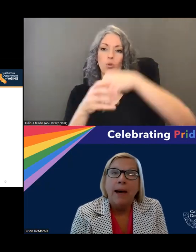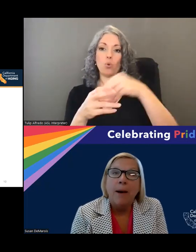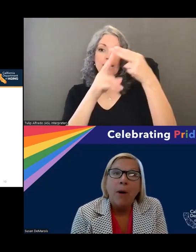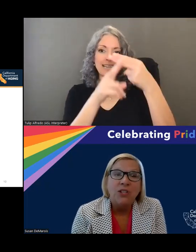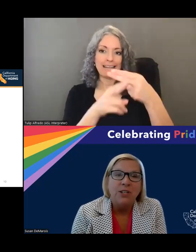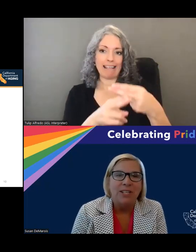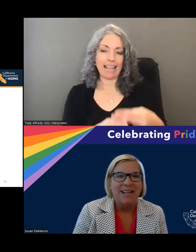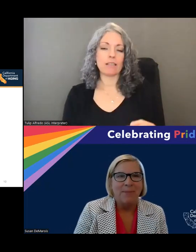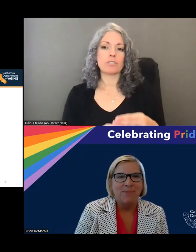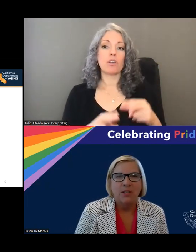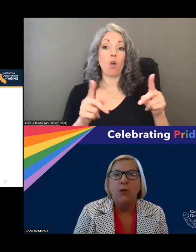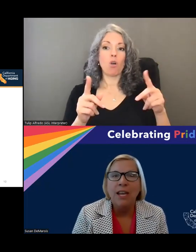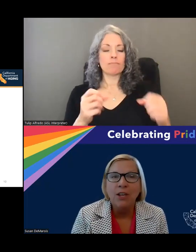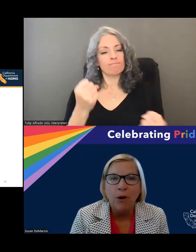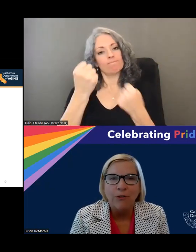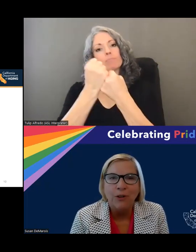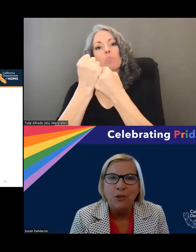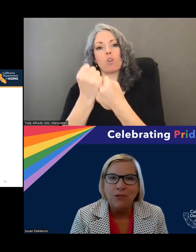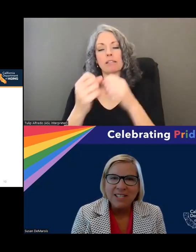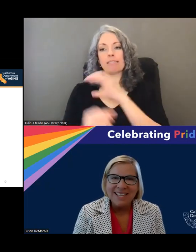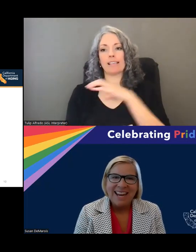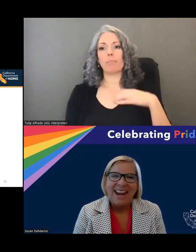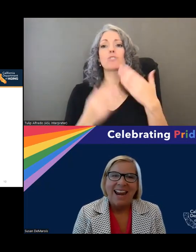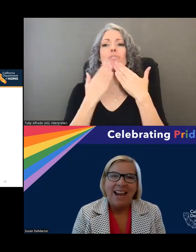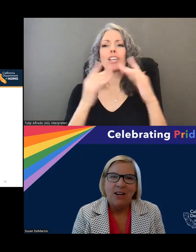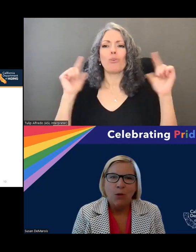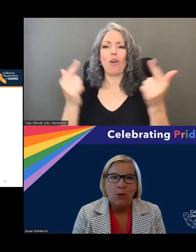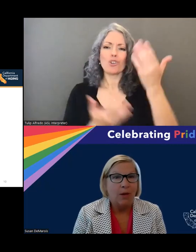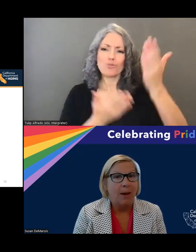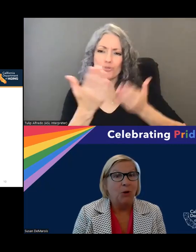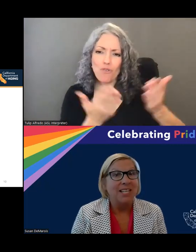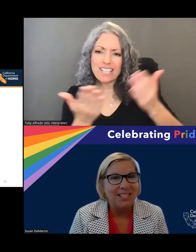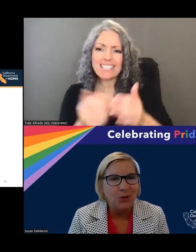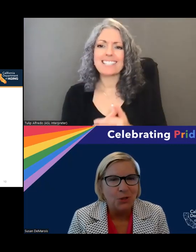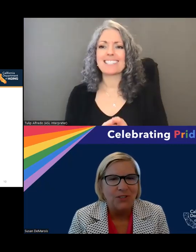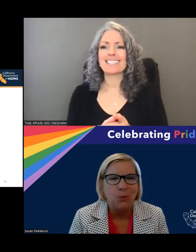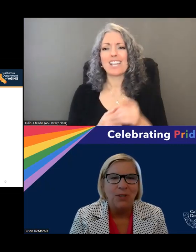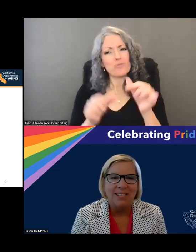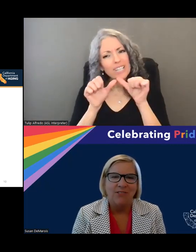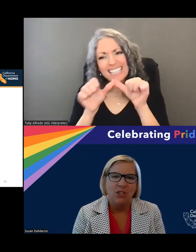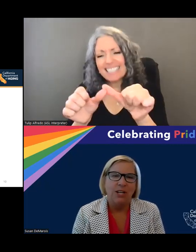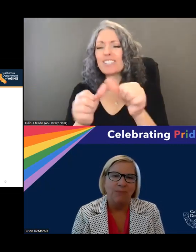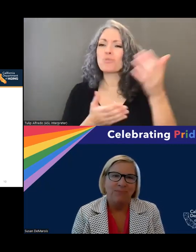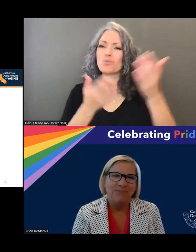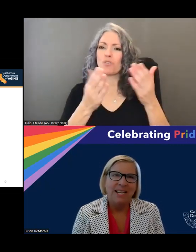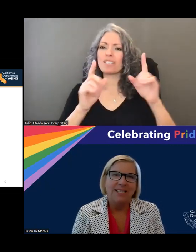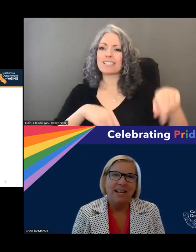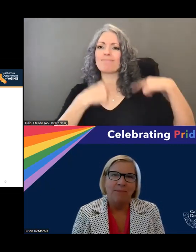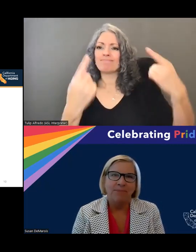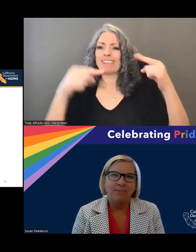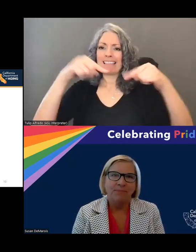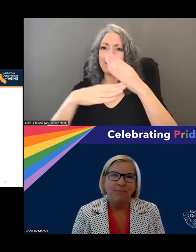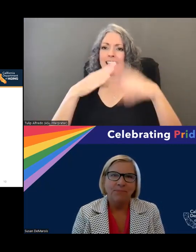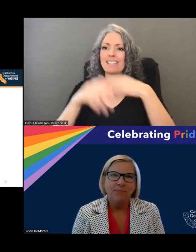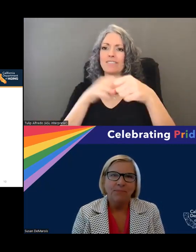up our steering committee. So thank you all for your service and your continued service through the end of this year. Next